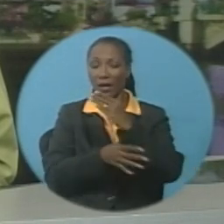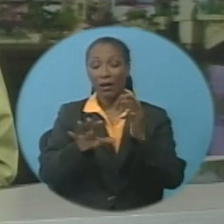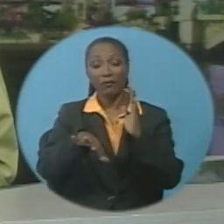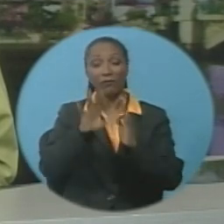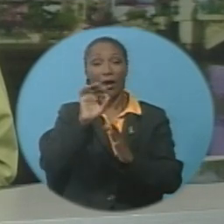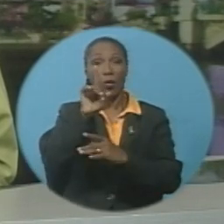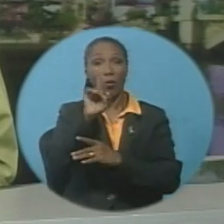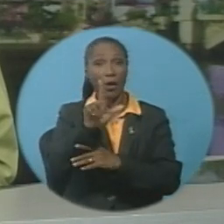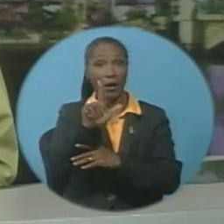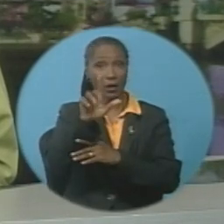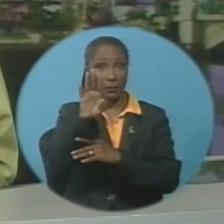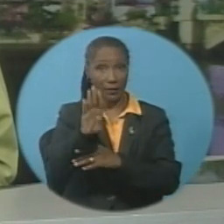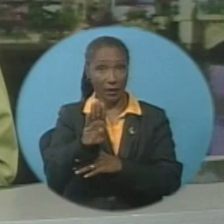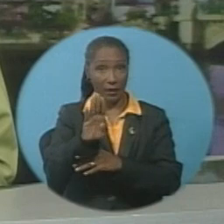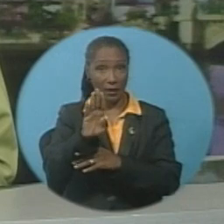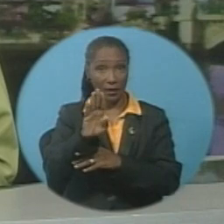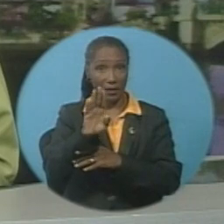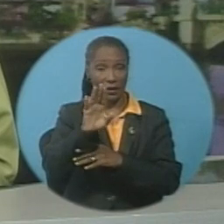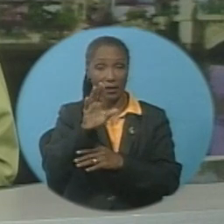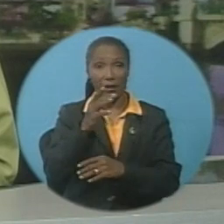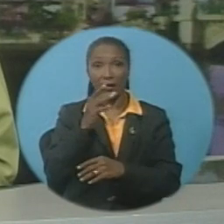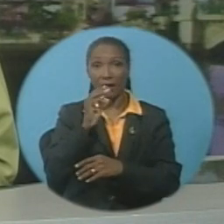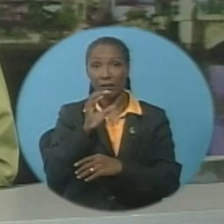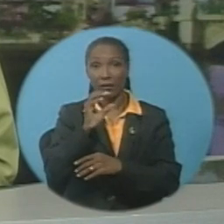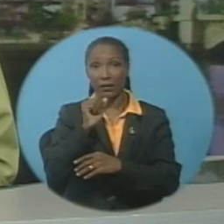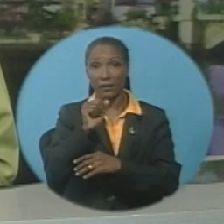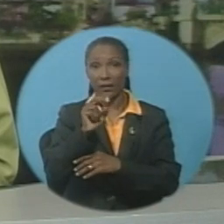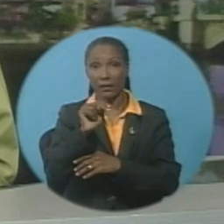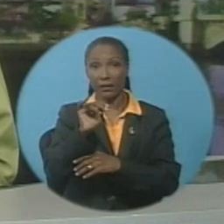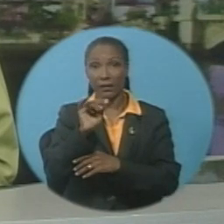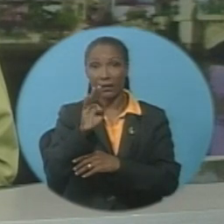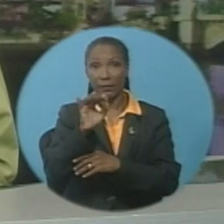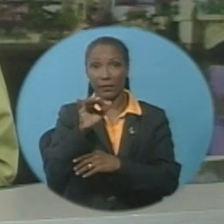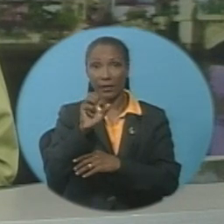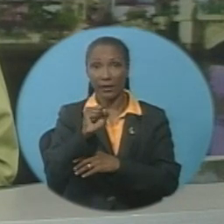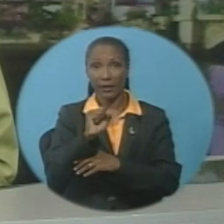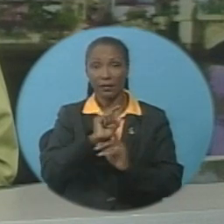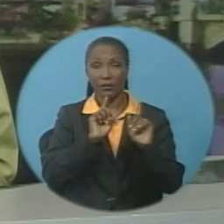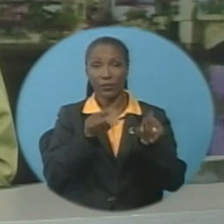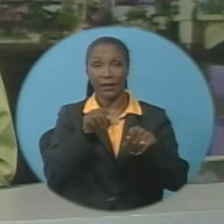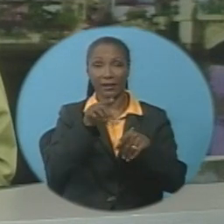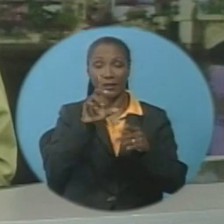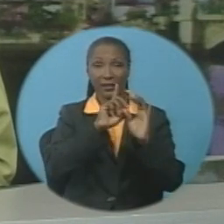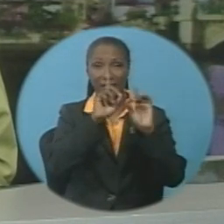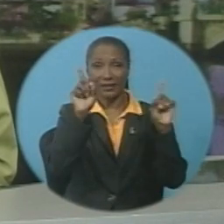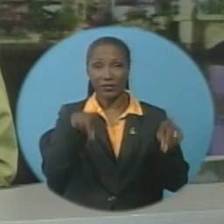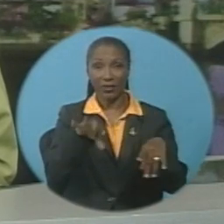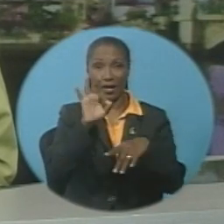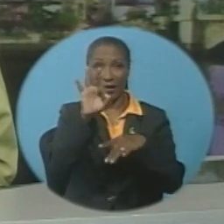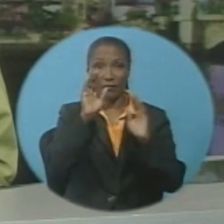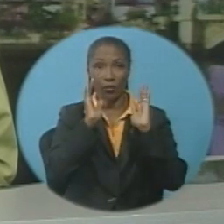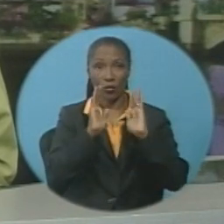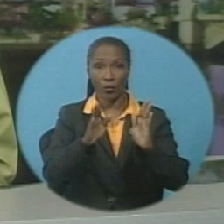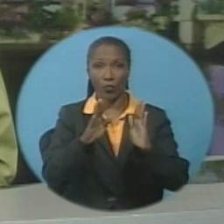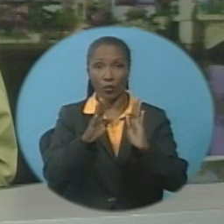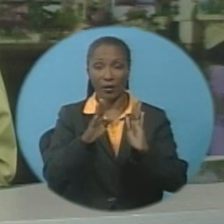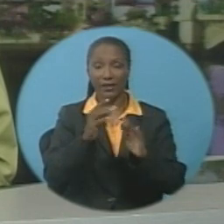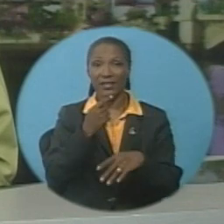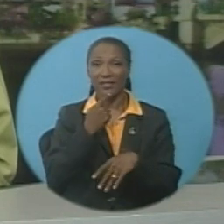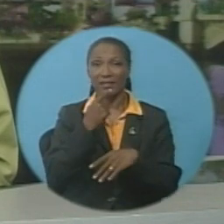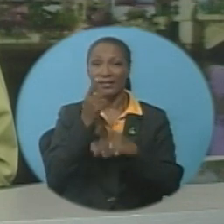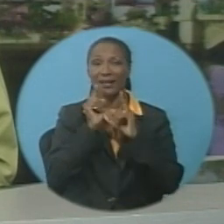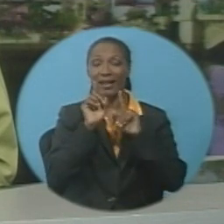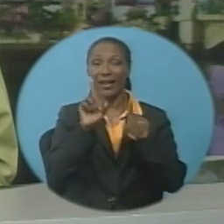a false compartment of her suitcase. The young woman appeared in the District F court to answer the charges of possession of